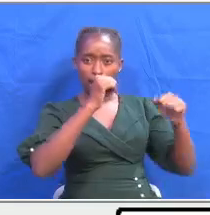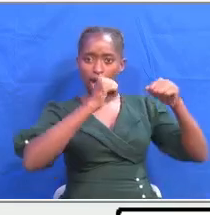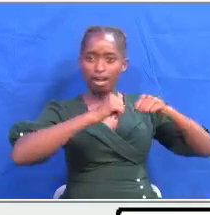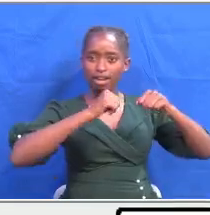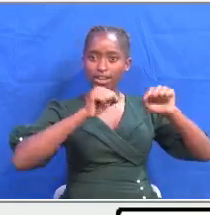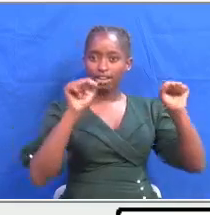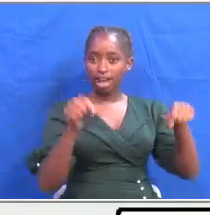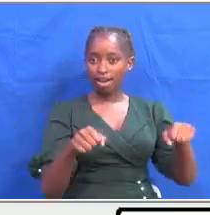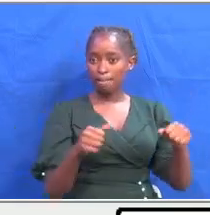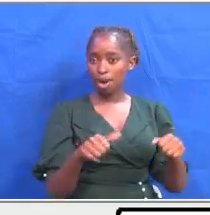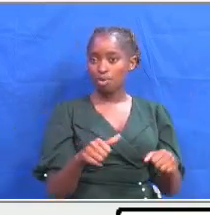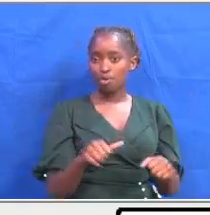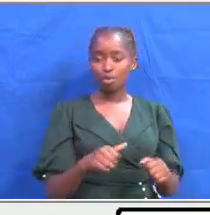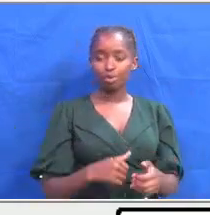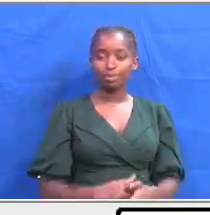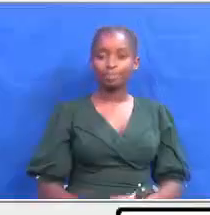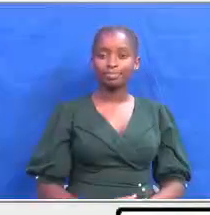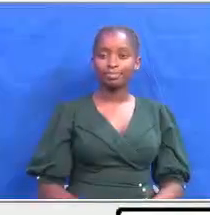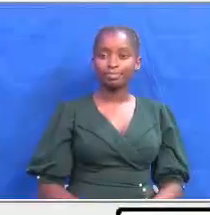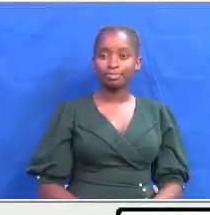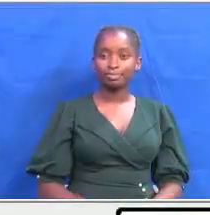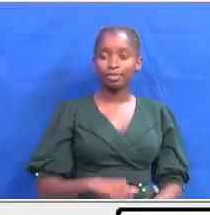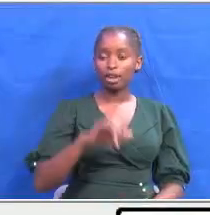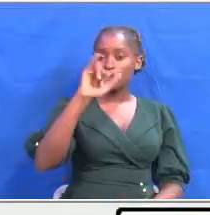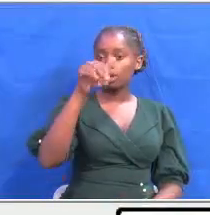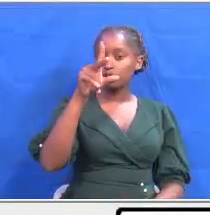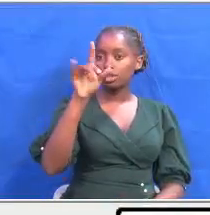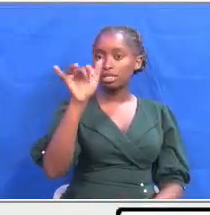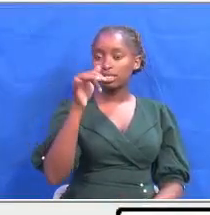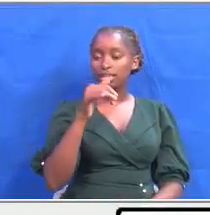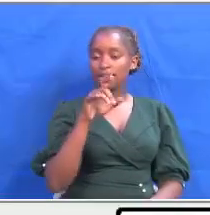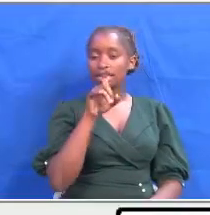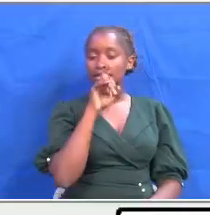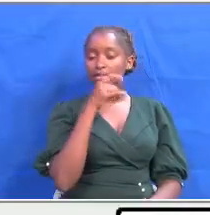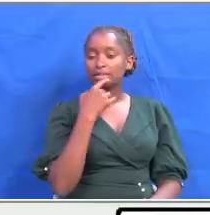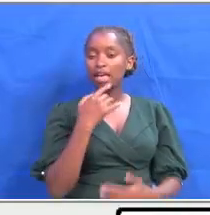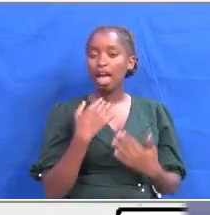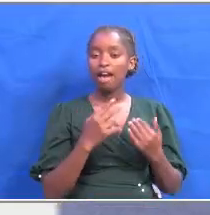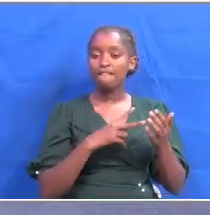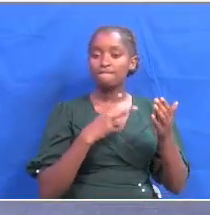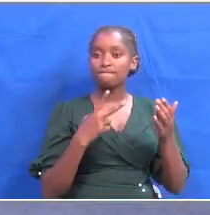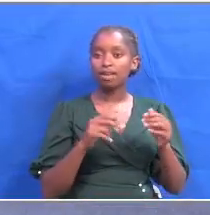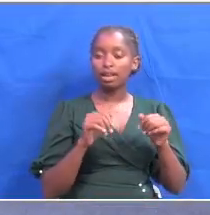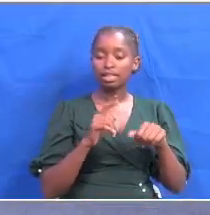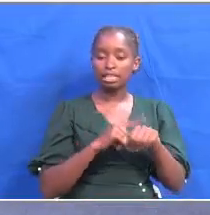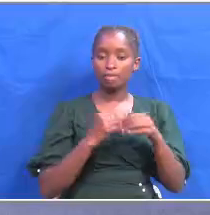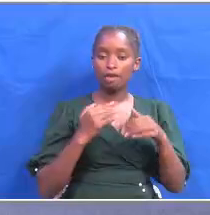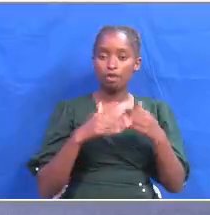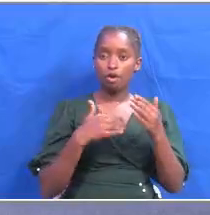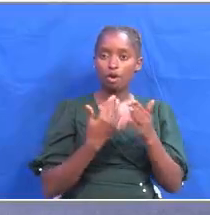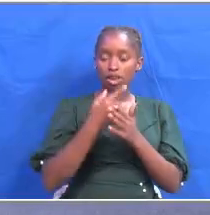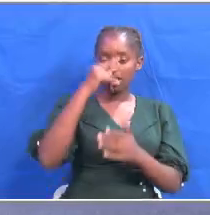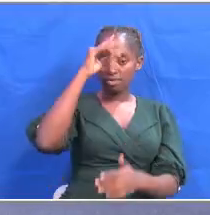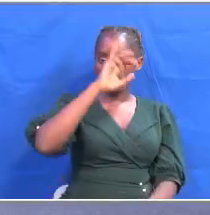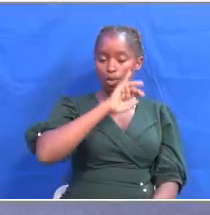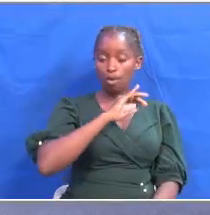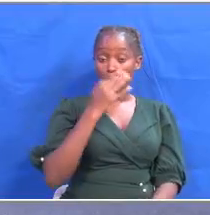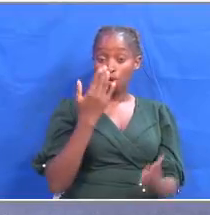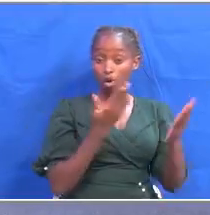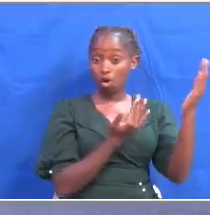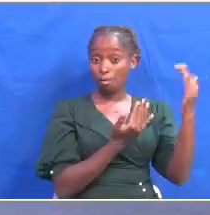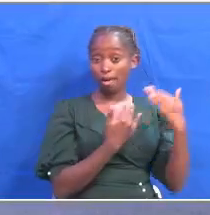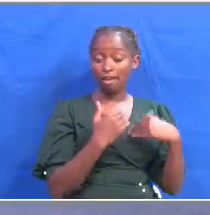happen. Miracles happen. Judy Chebet, you say on X, we have faith in our Senate. Given today's ruling of Kericho governor, we hope they will handle the deputy